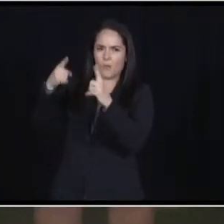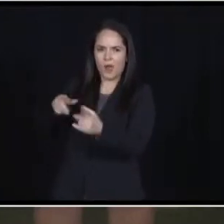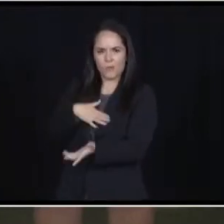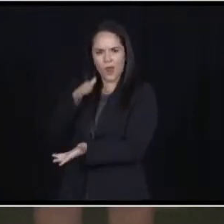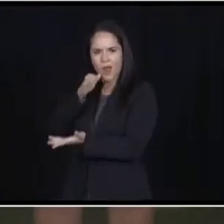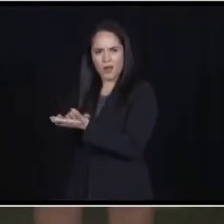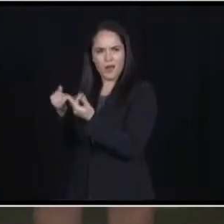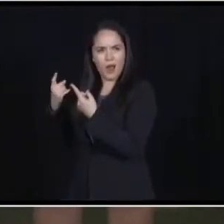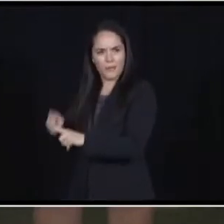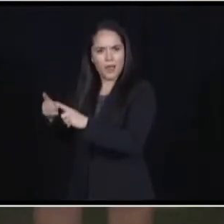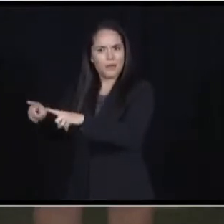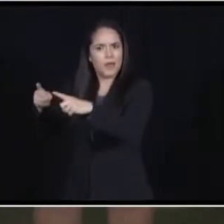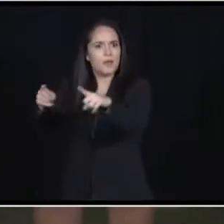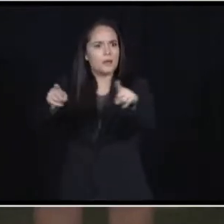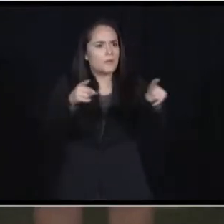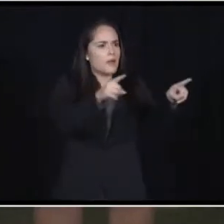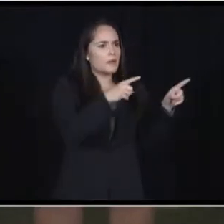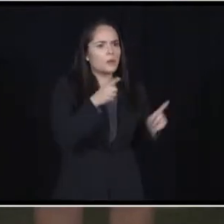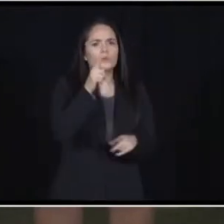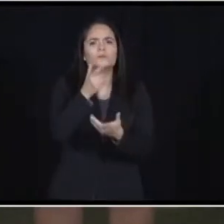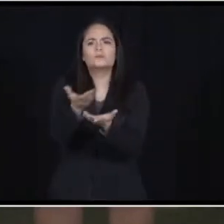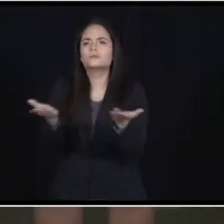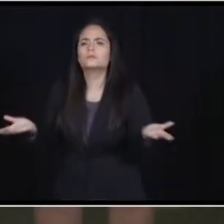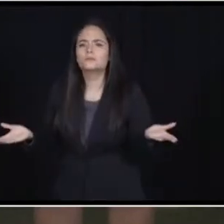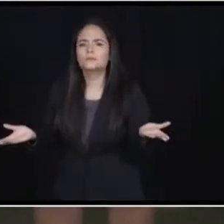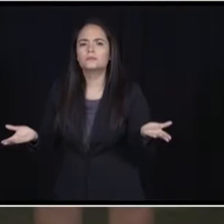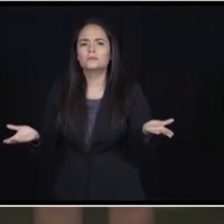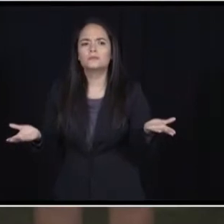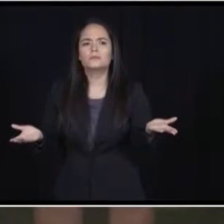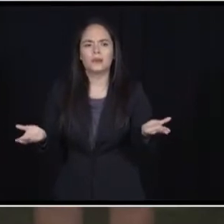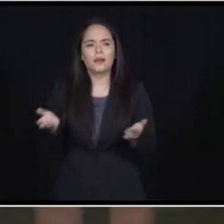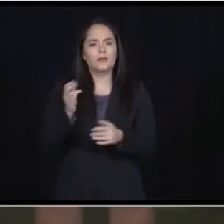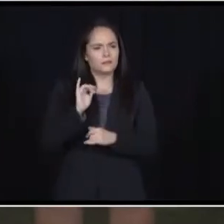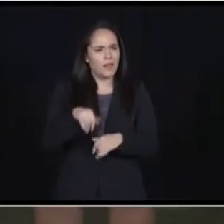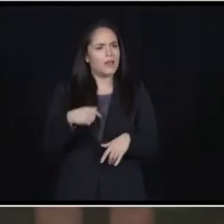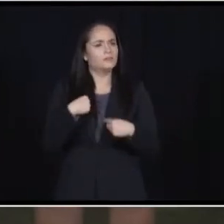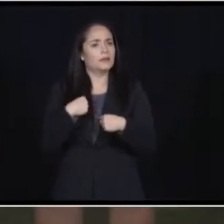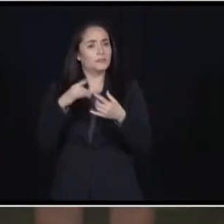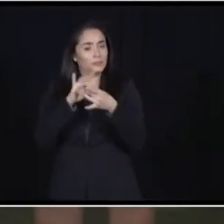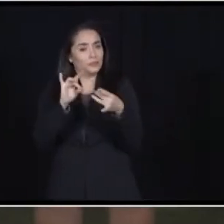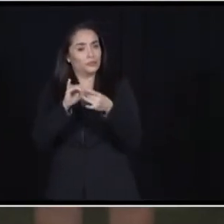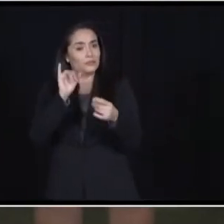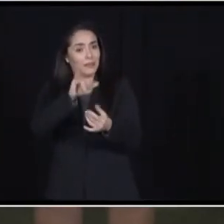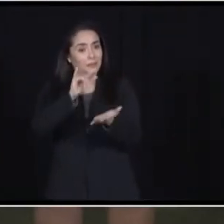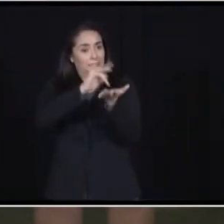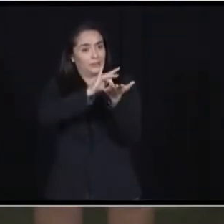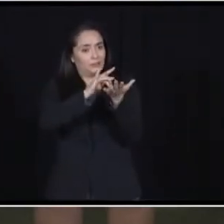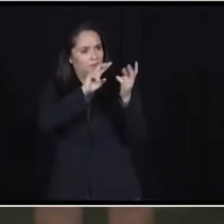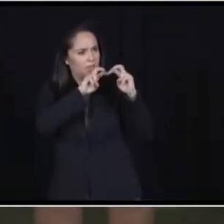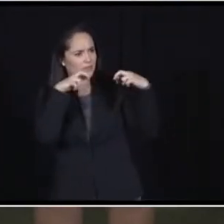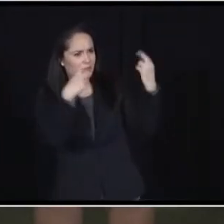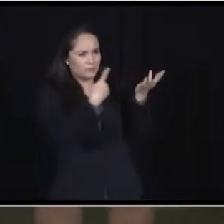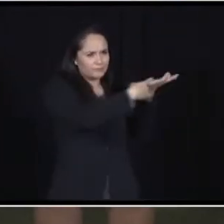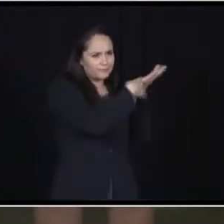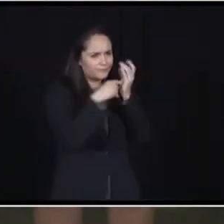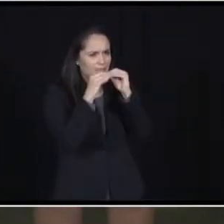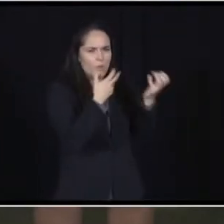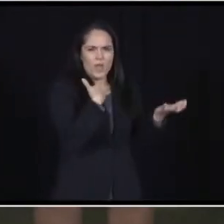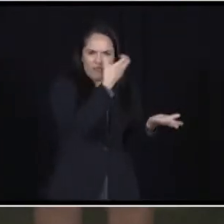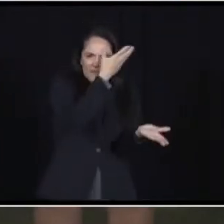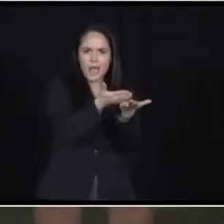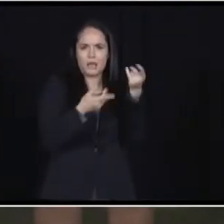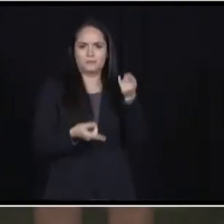happening to? But what I mentioned at the table, I want hardcore data, which I will share with the public. I want to see the percentage of